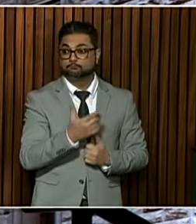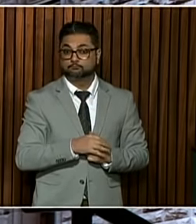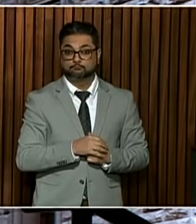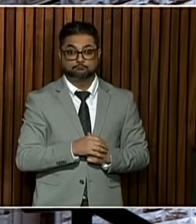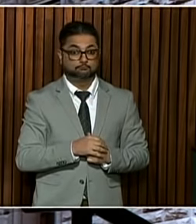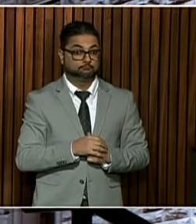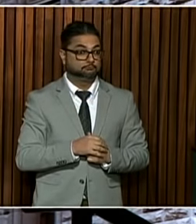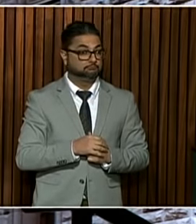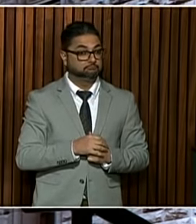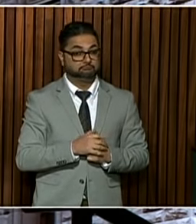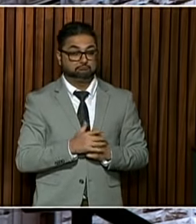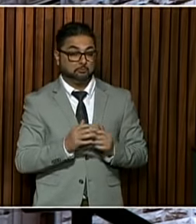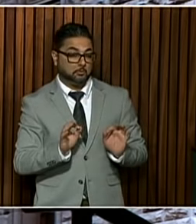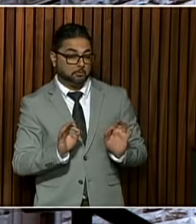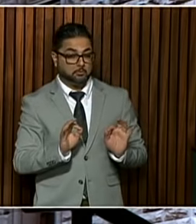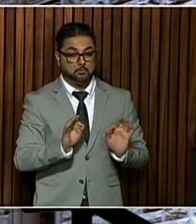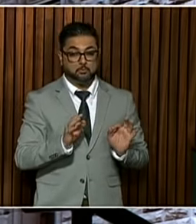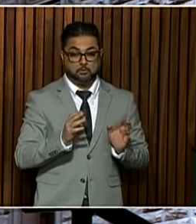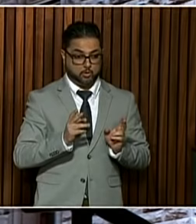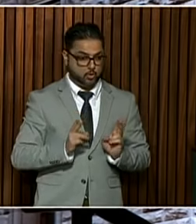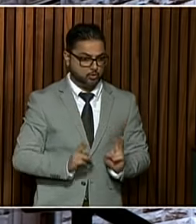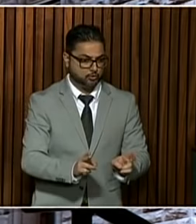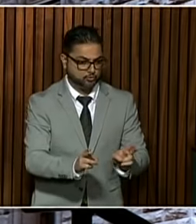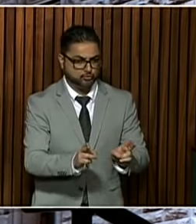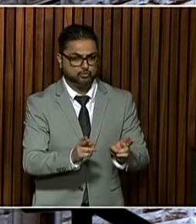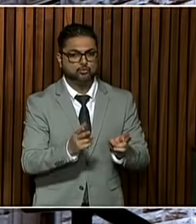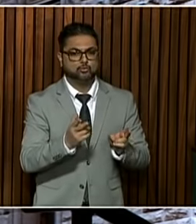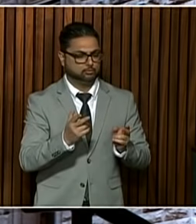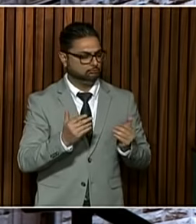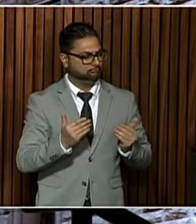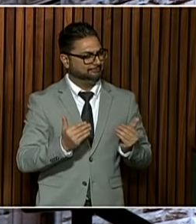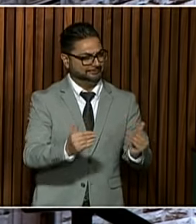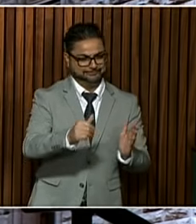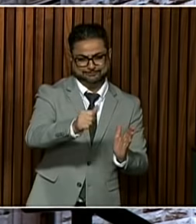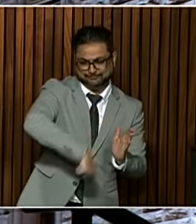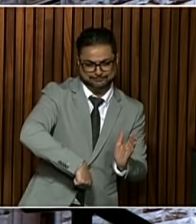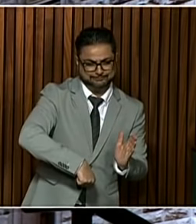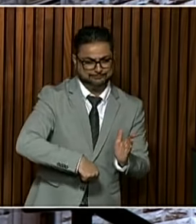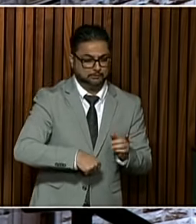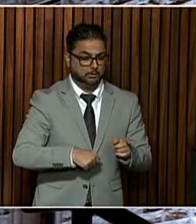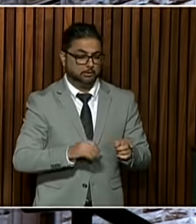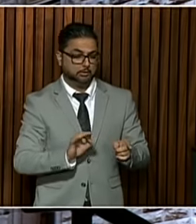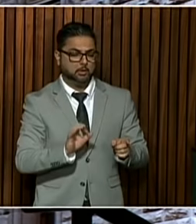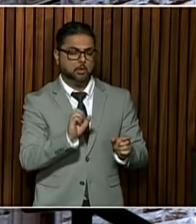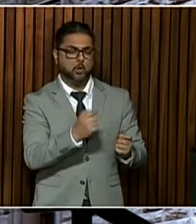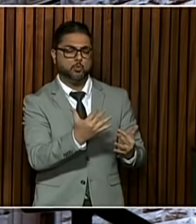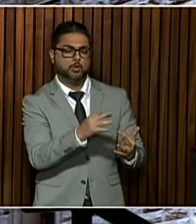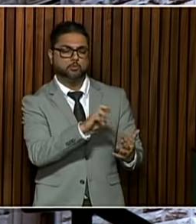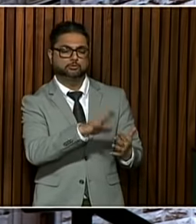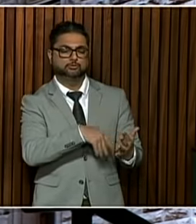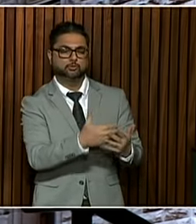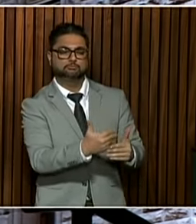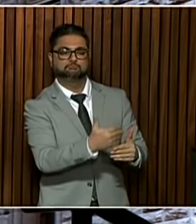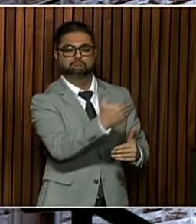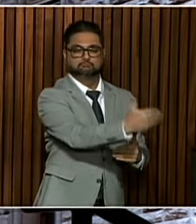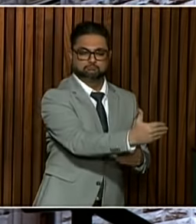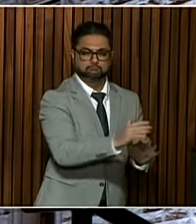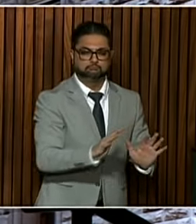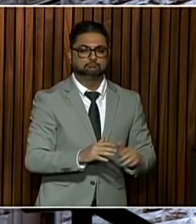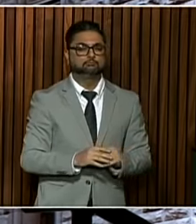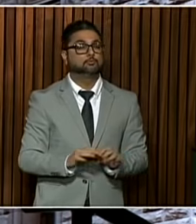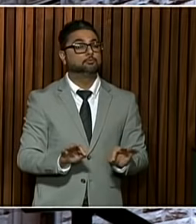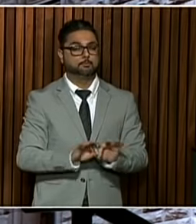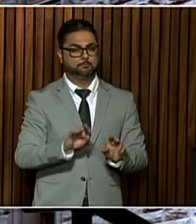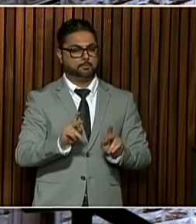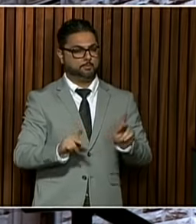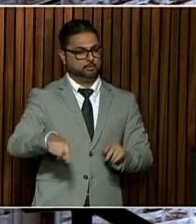basis, because during this time of preparation, we want to make sure that no harm is done and that people who need the care urgently get the